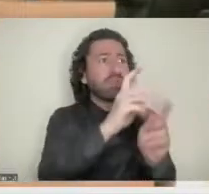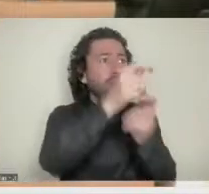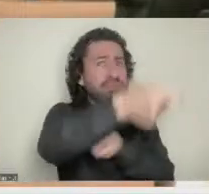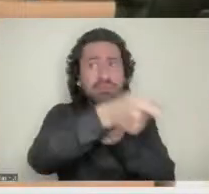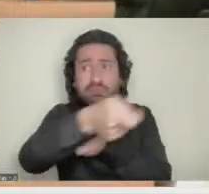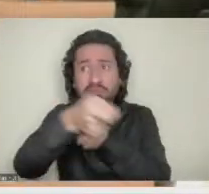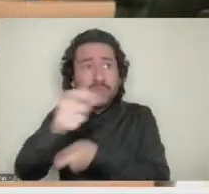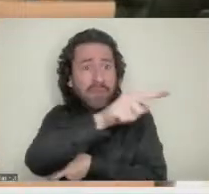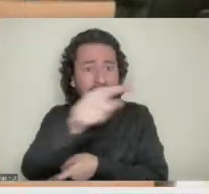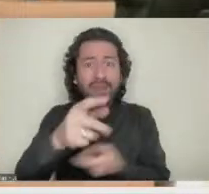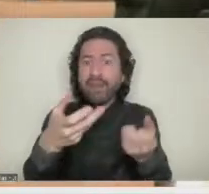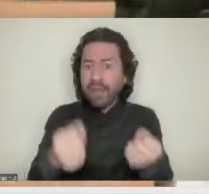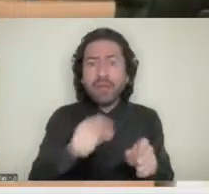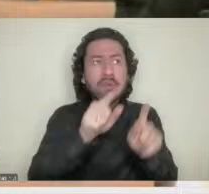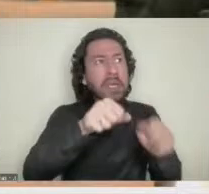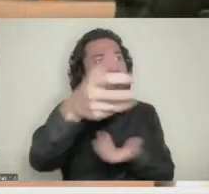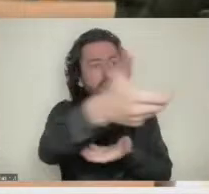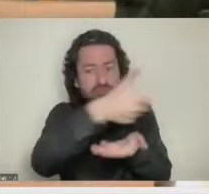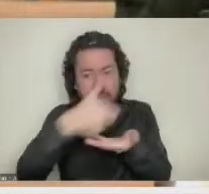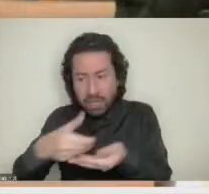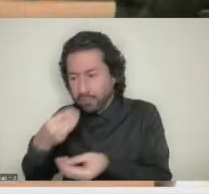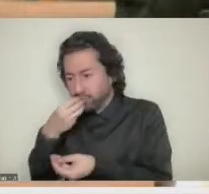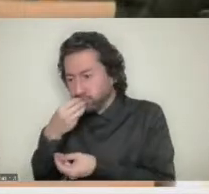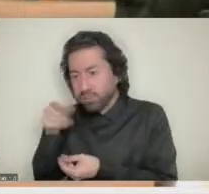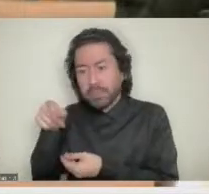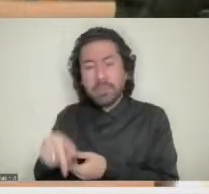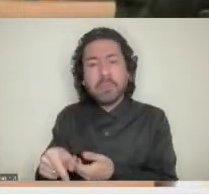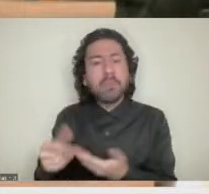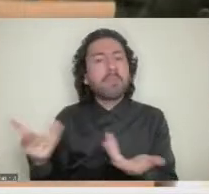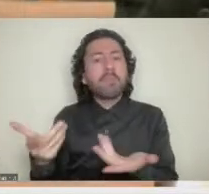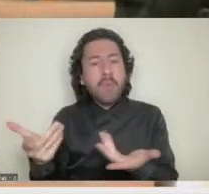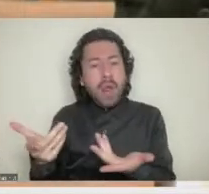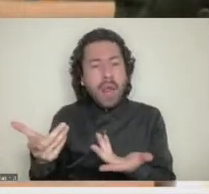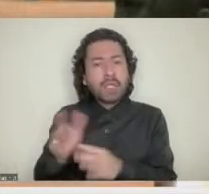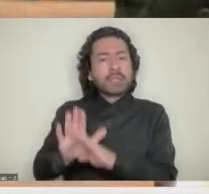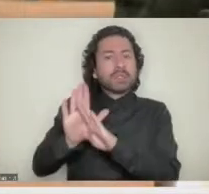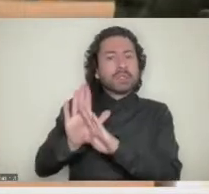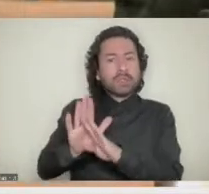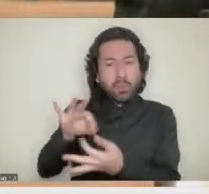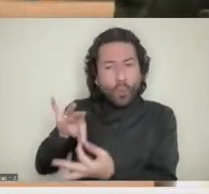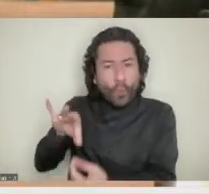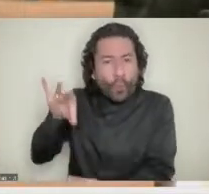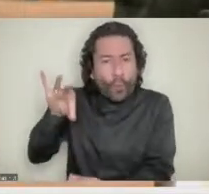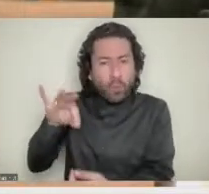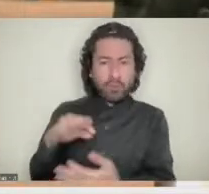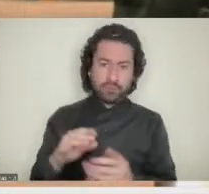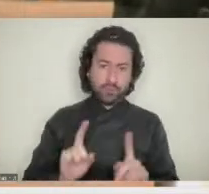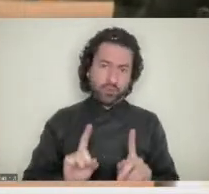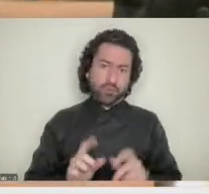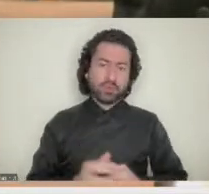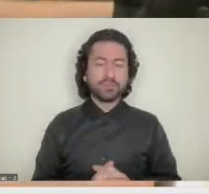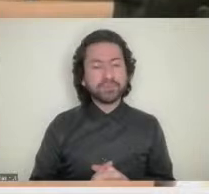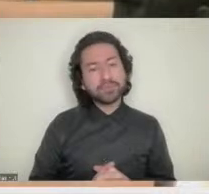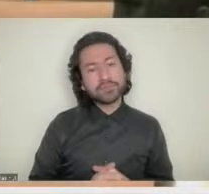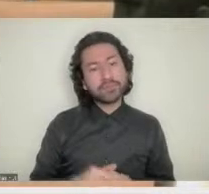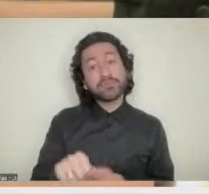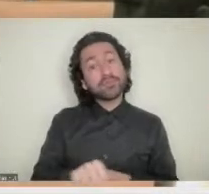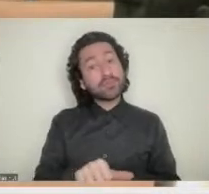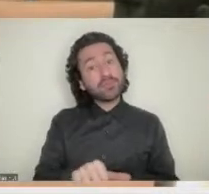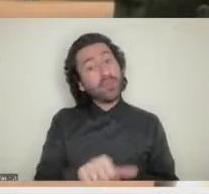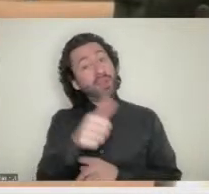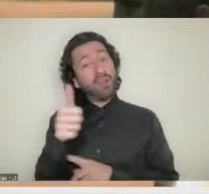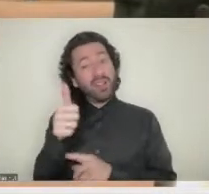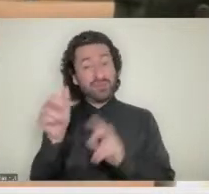locally. And so we can avoid these high levels of chronic malnutrition.